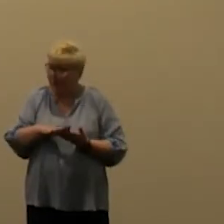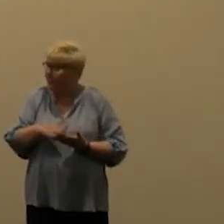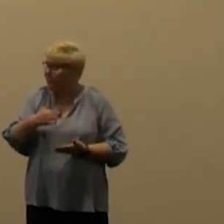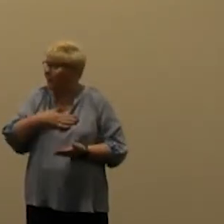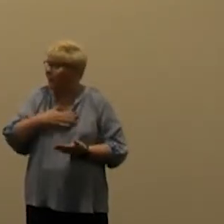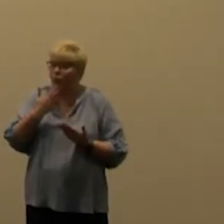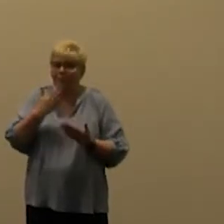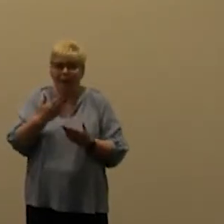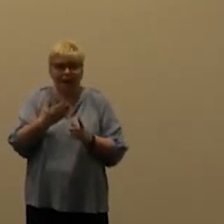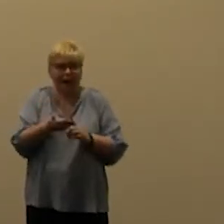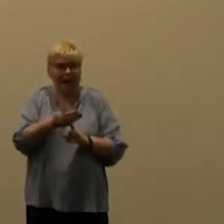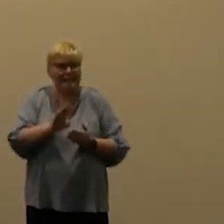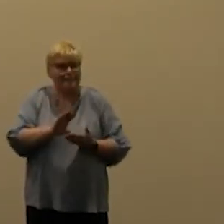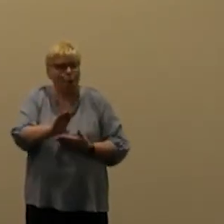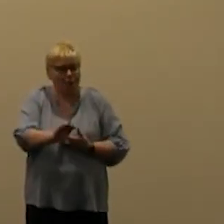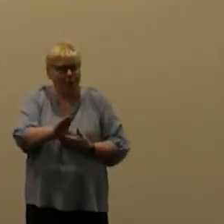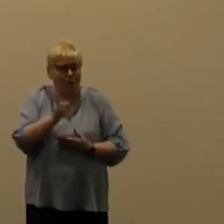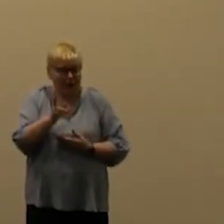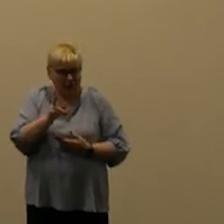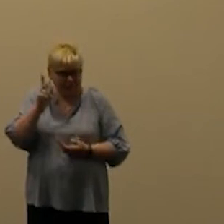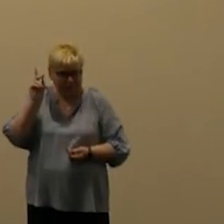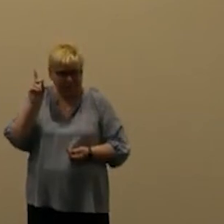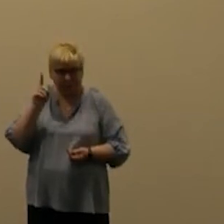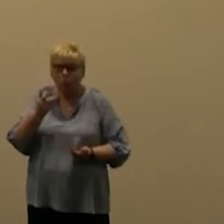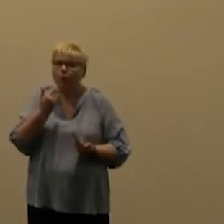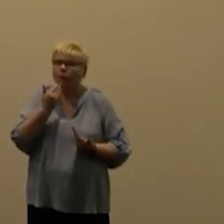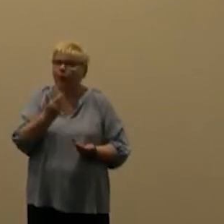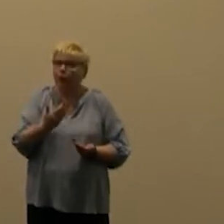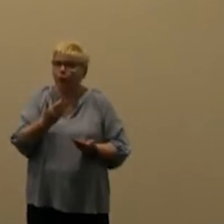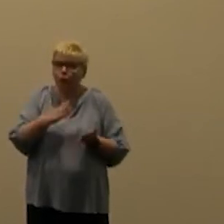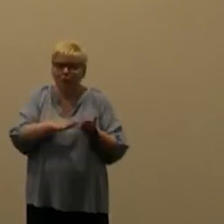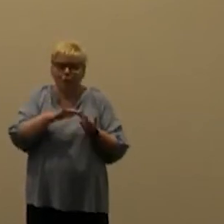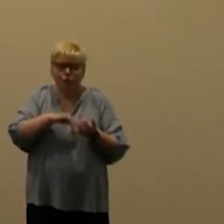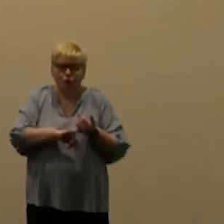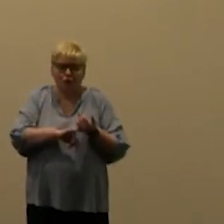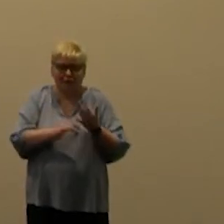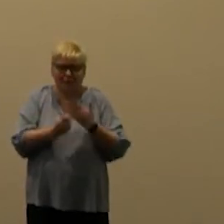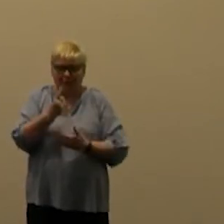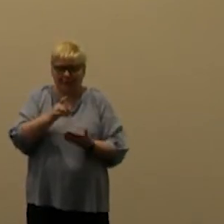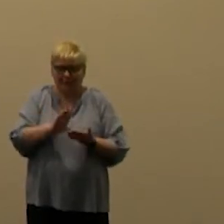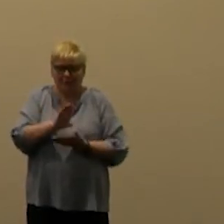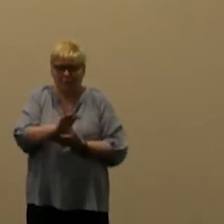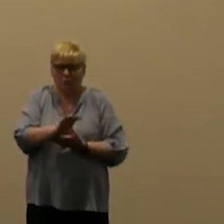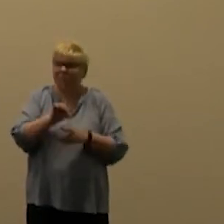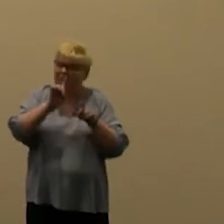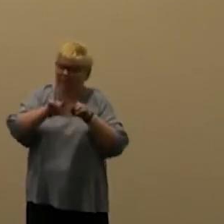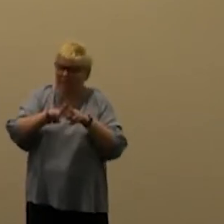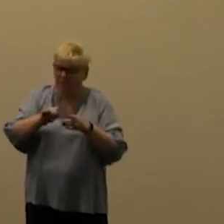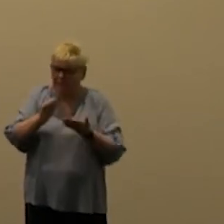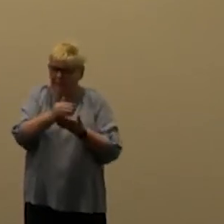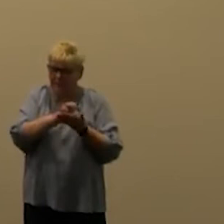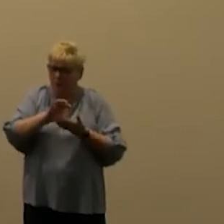just thank our sponsors again, and to say thank you very much to Microsoft, the event sponsor, our platinum